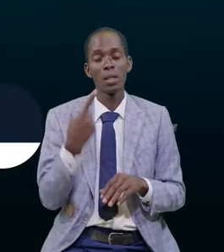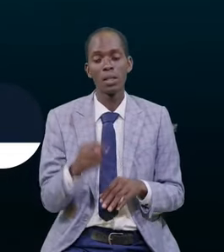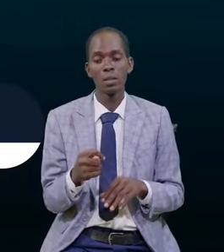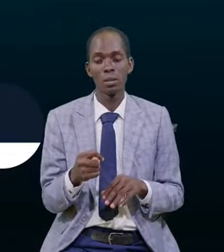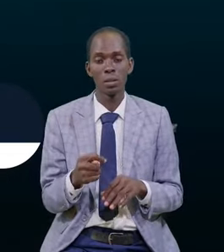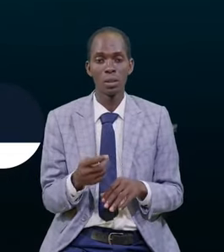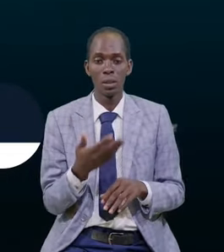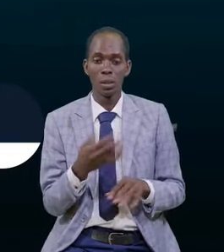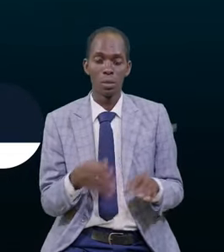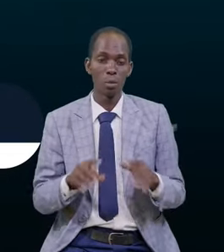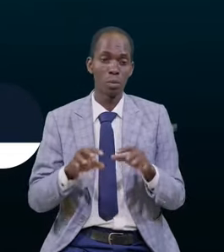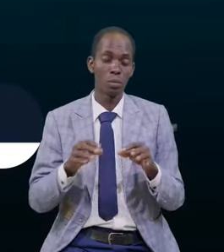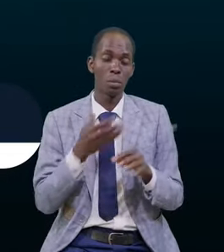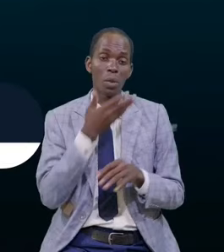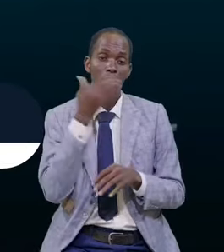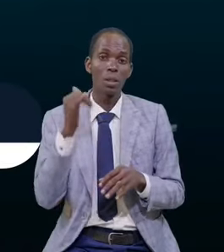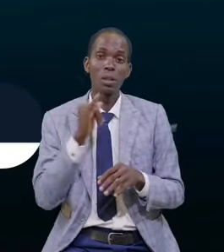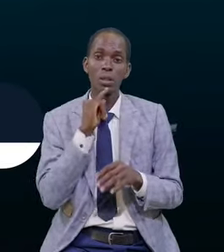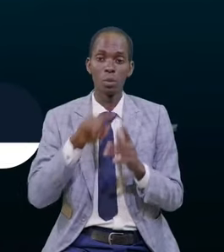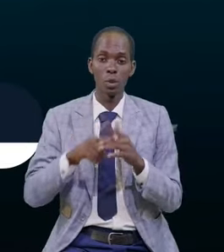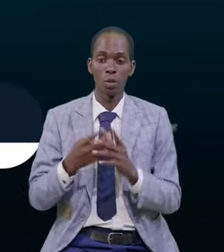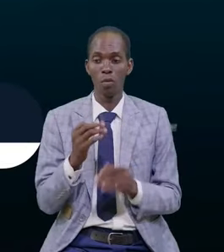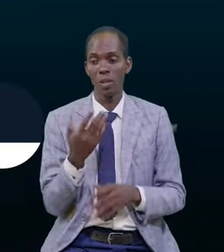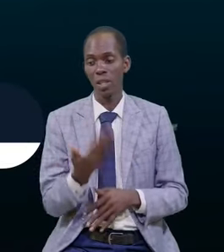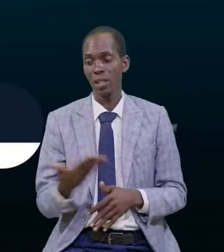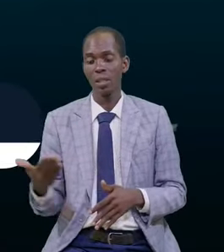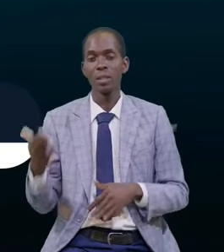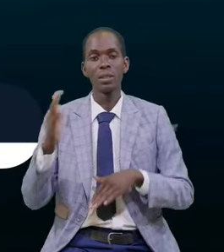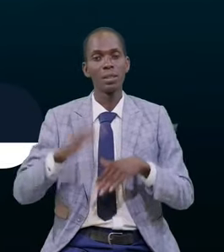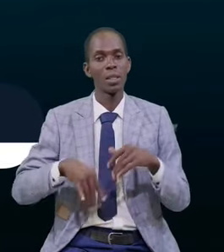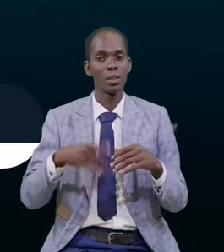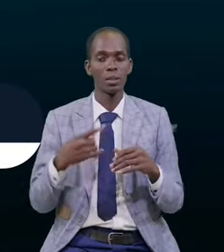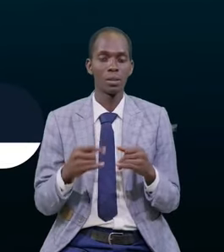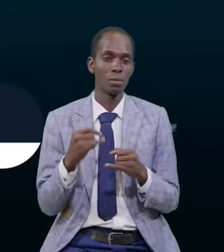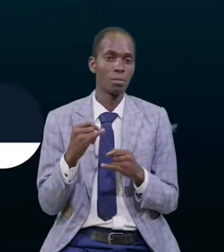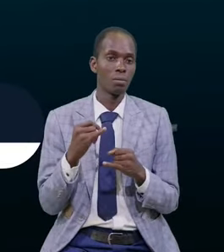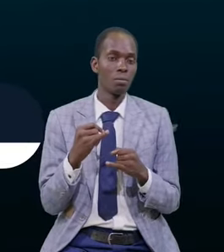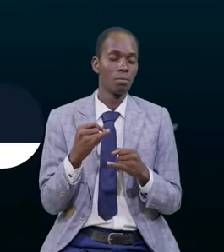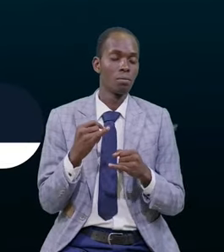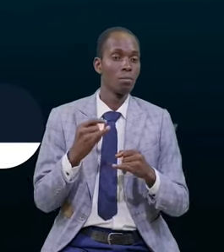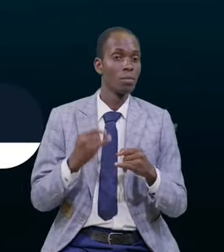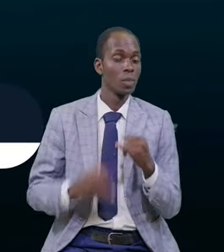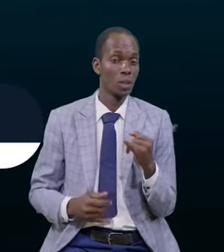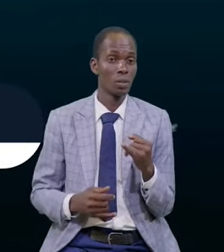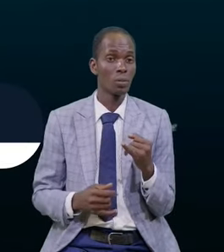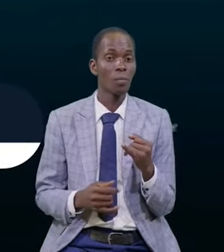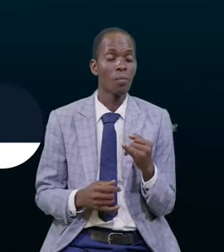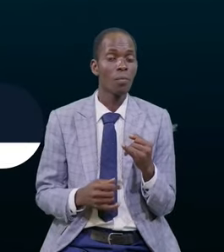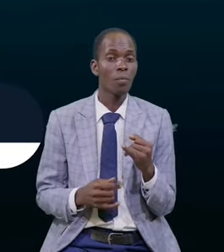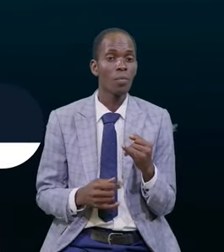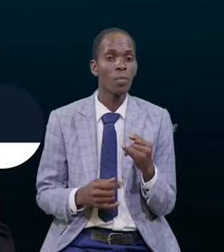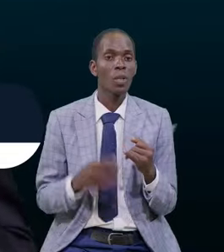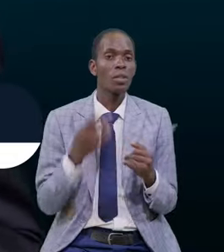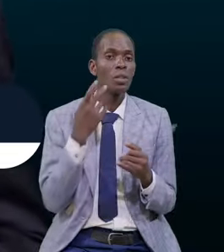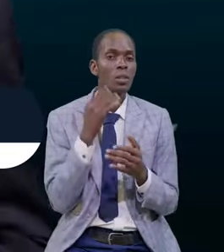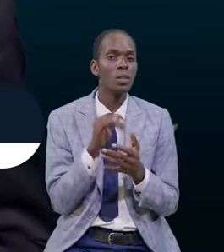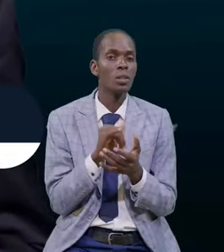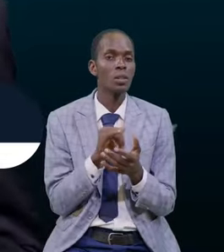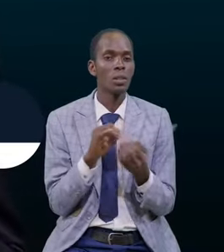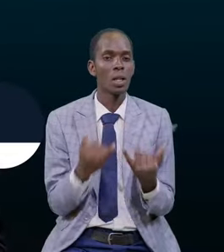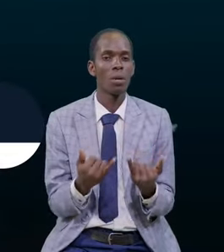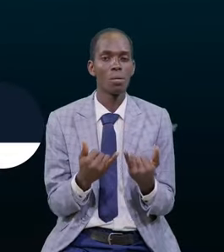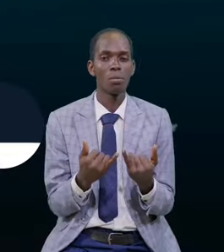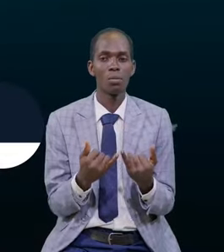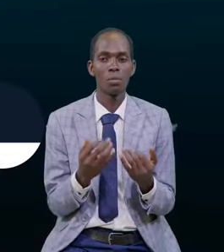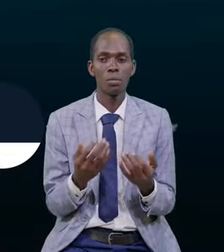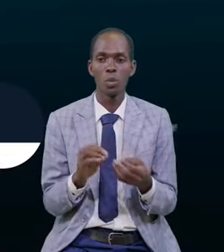beginning there thereof the Bible says so we come to that very first point exaltation to Holy Brethren let's come